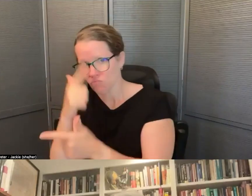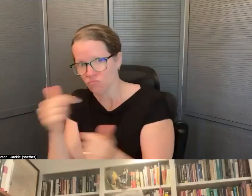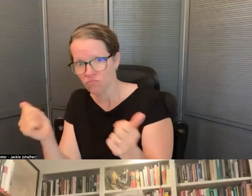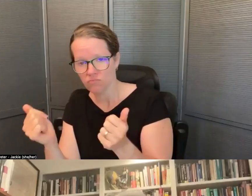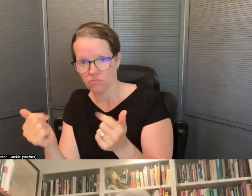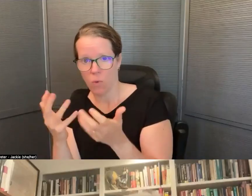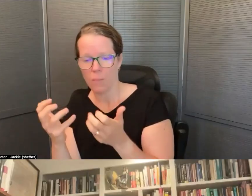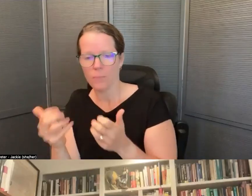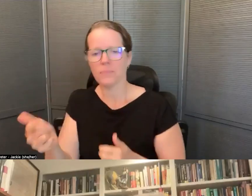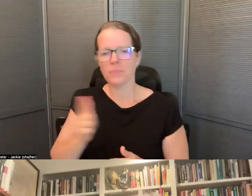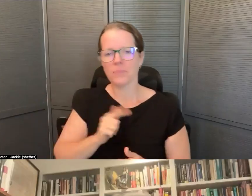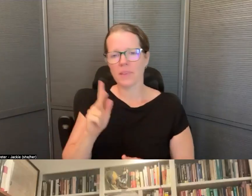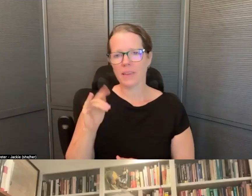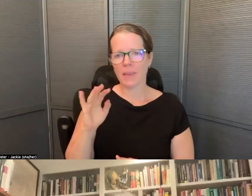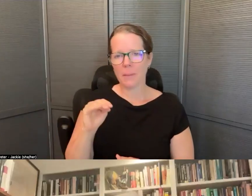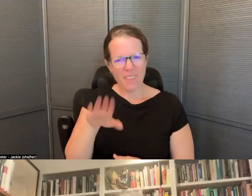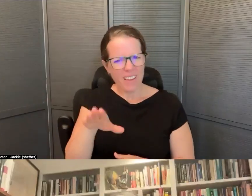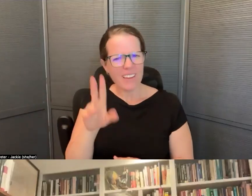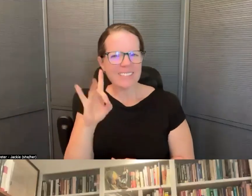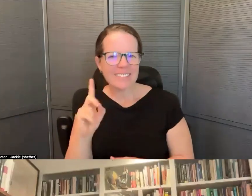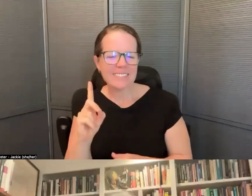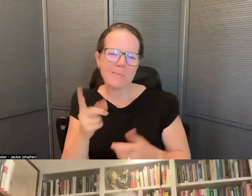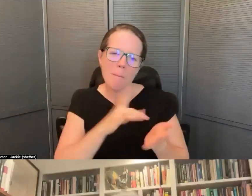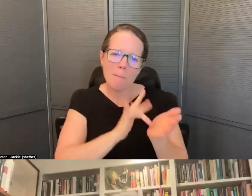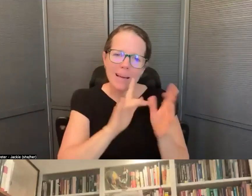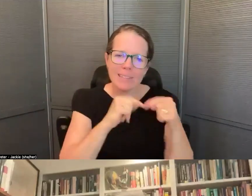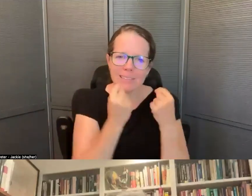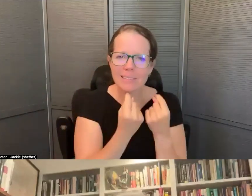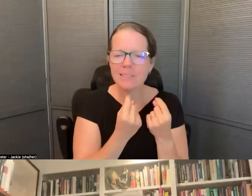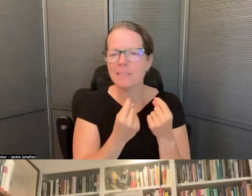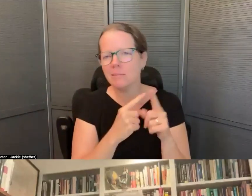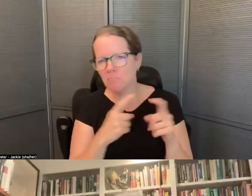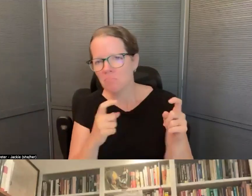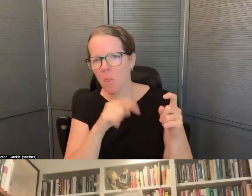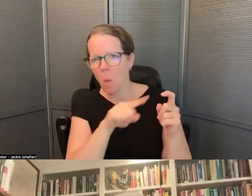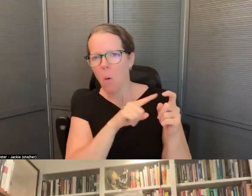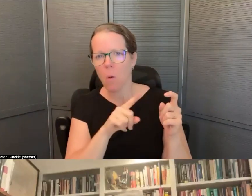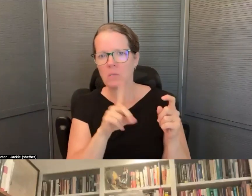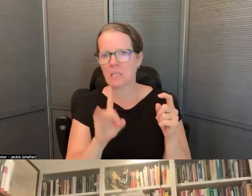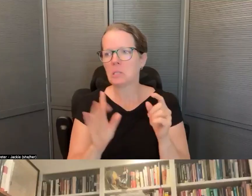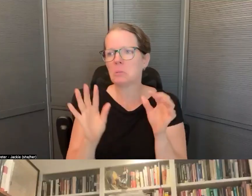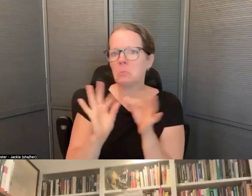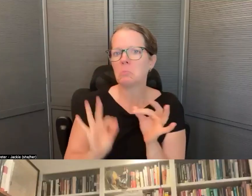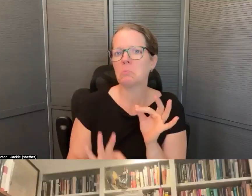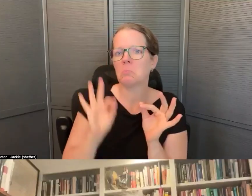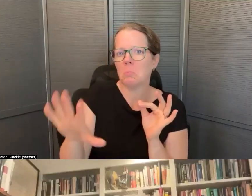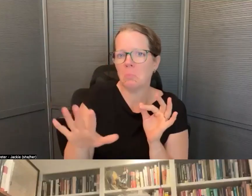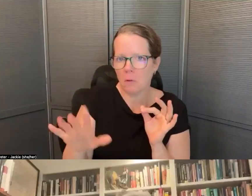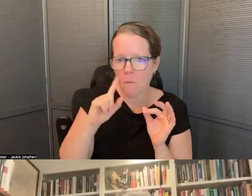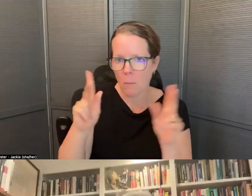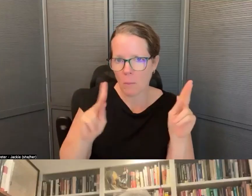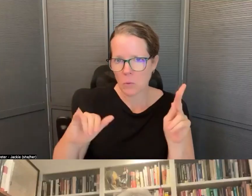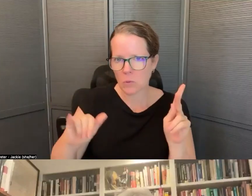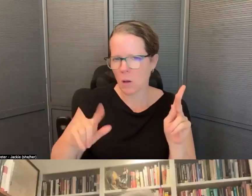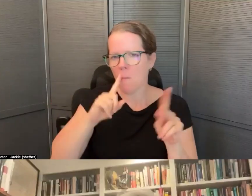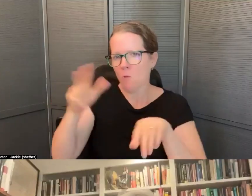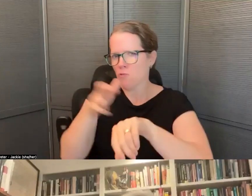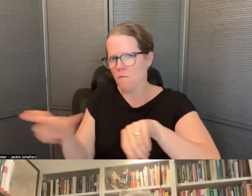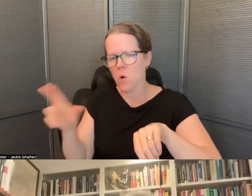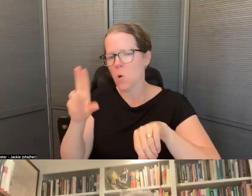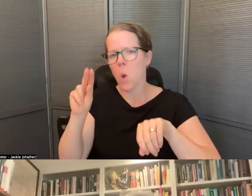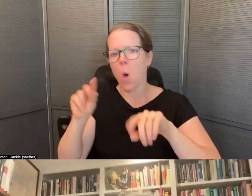of the group to medical teams and the like, although it wasn't referral based, as you said. But that is that correct? Correct.